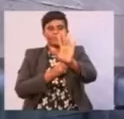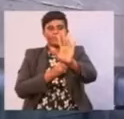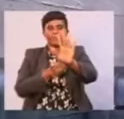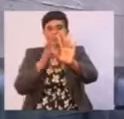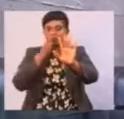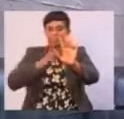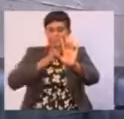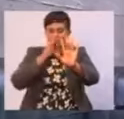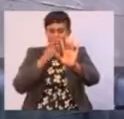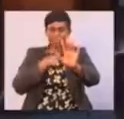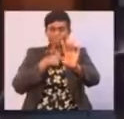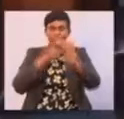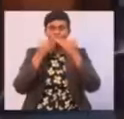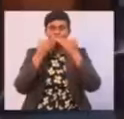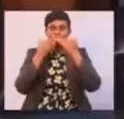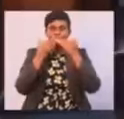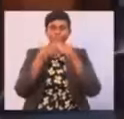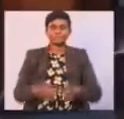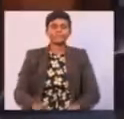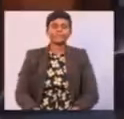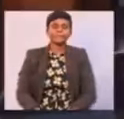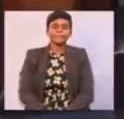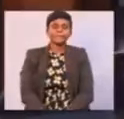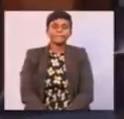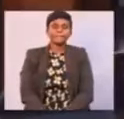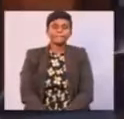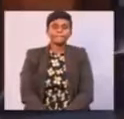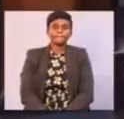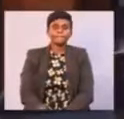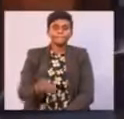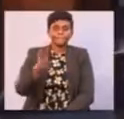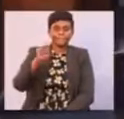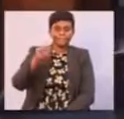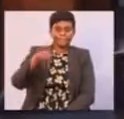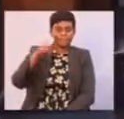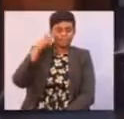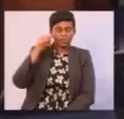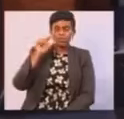thank you. Thank you. The Honourable Member for Luena.